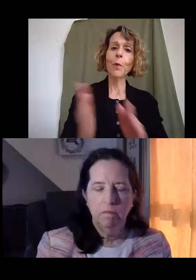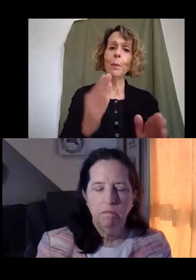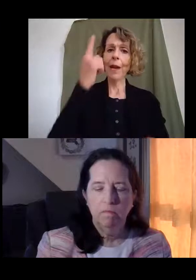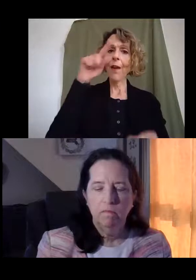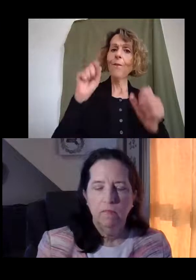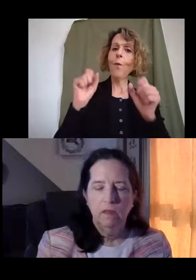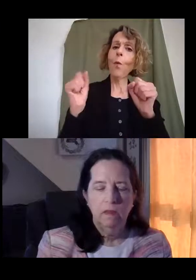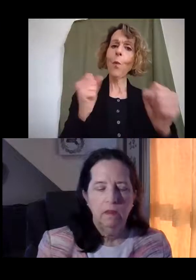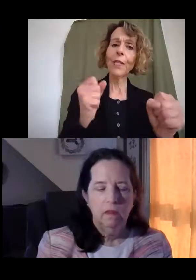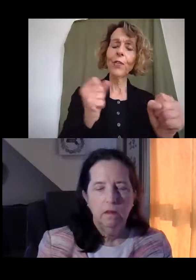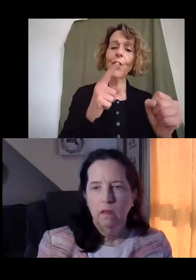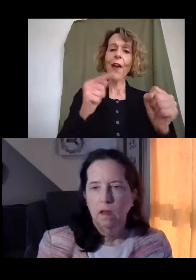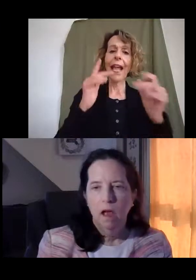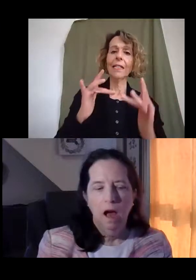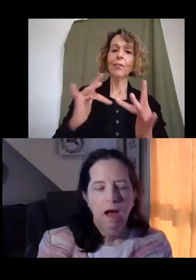skills.